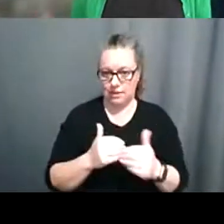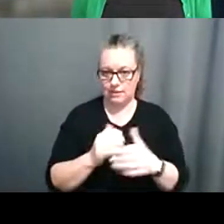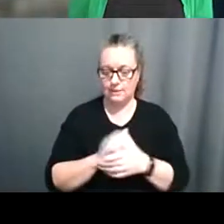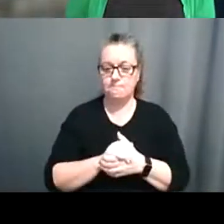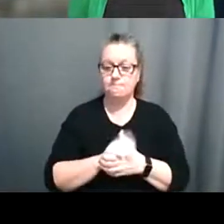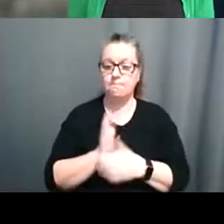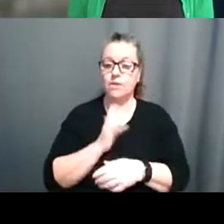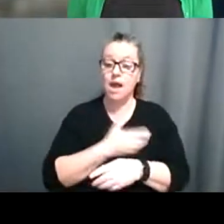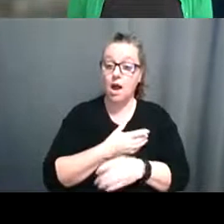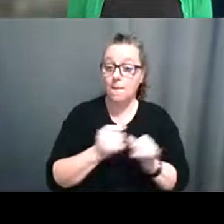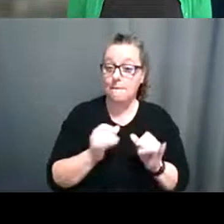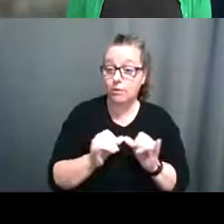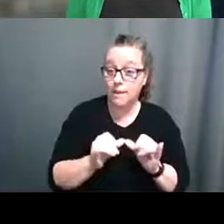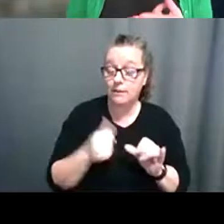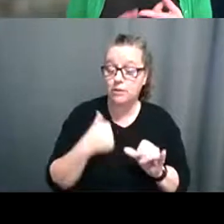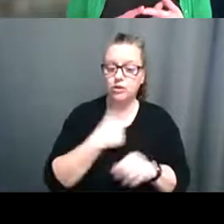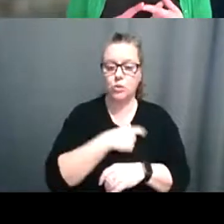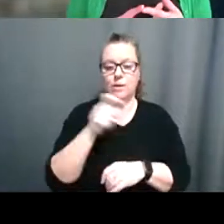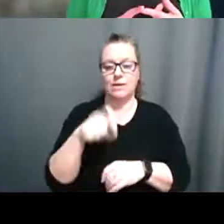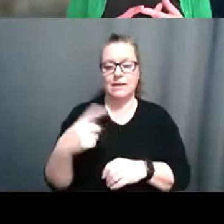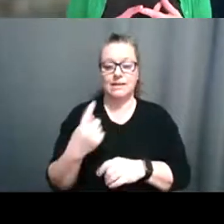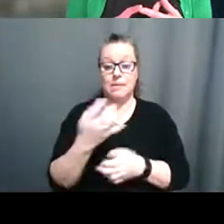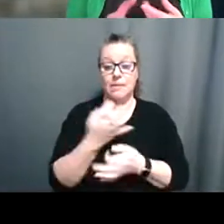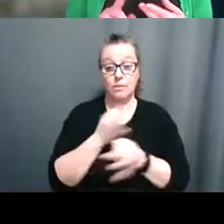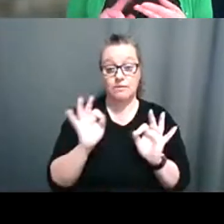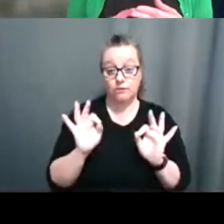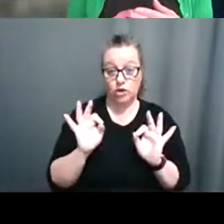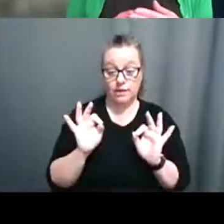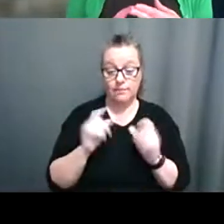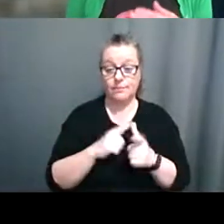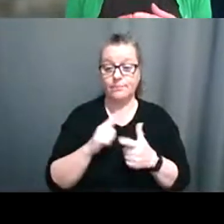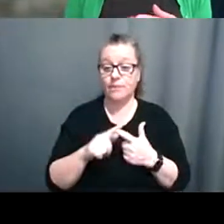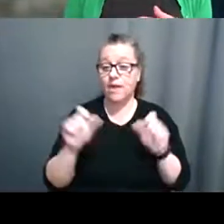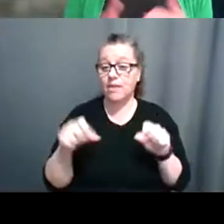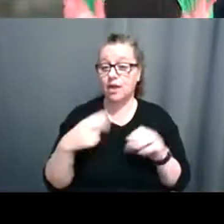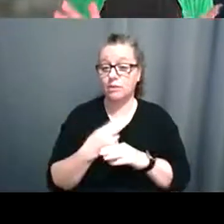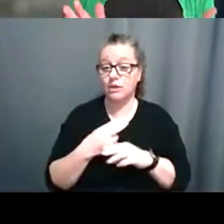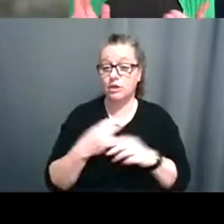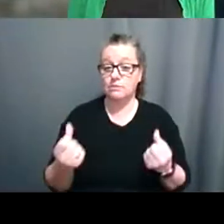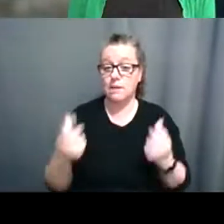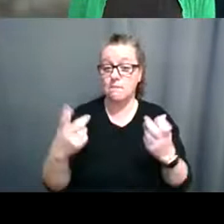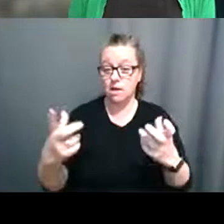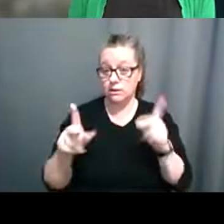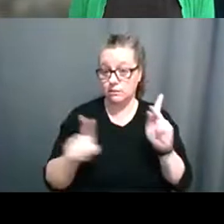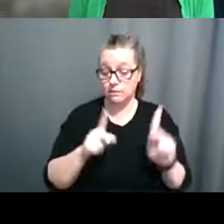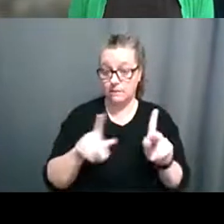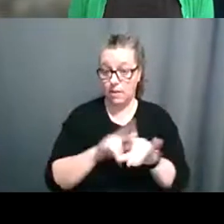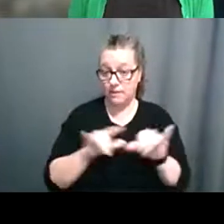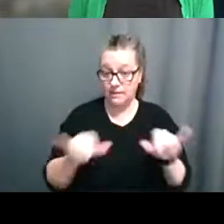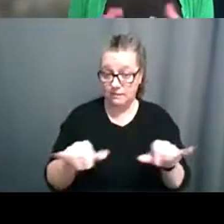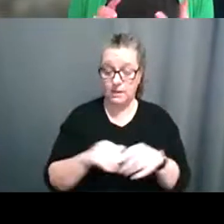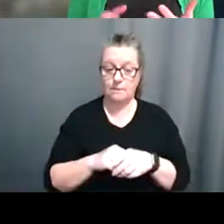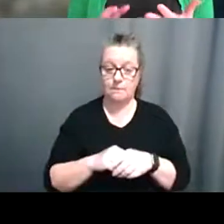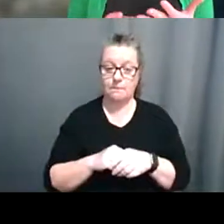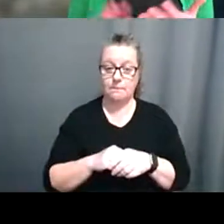parameters, we needed something that was free, that could be used by multiple people all at the same time,